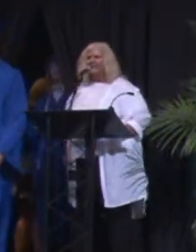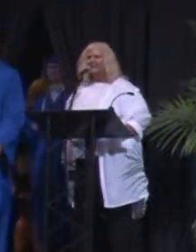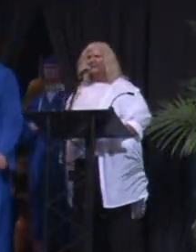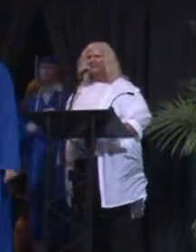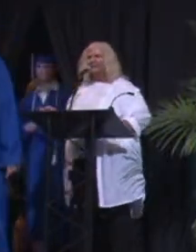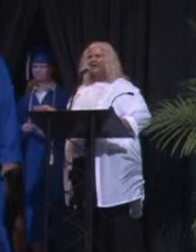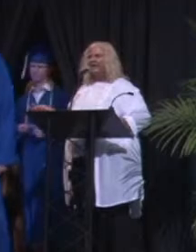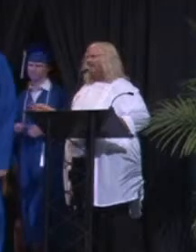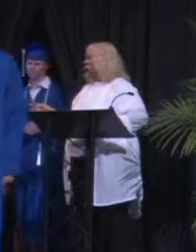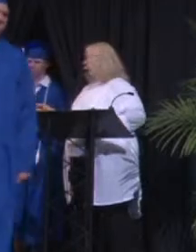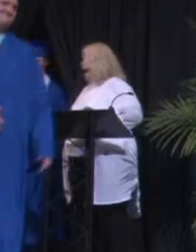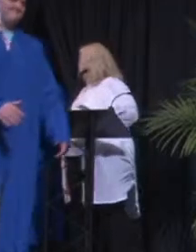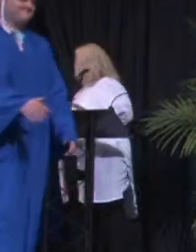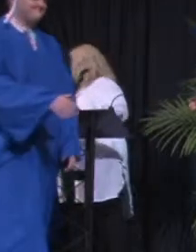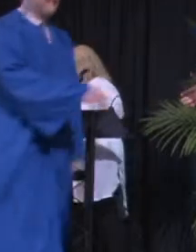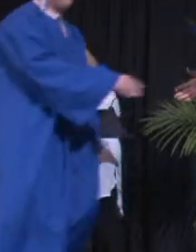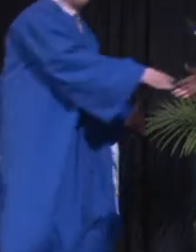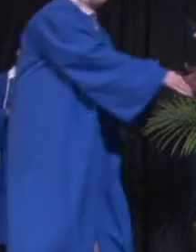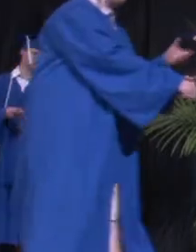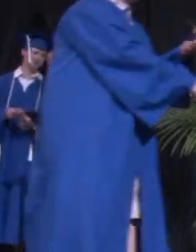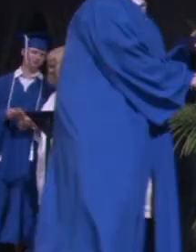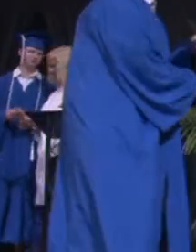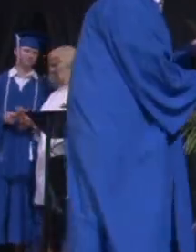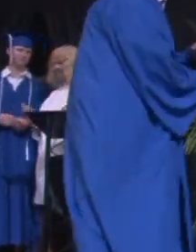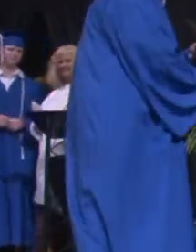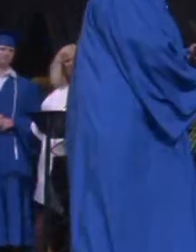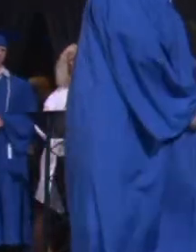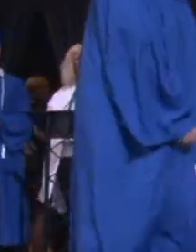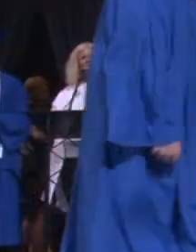Elijah Daniel Shane.